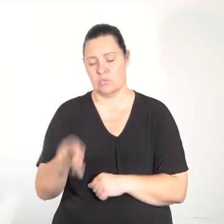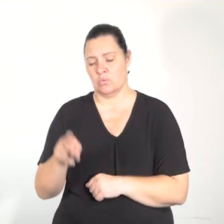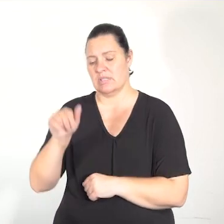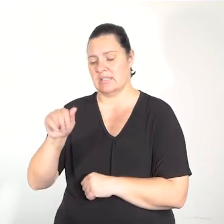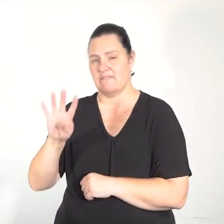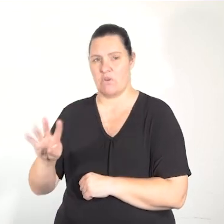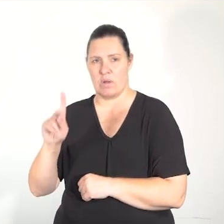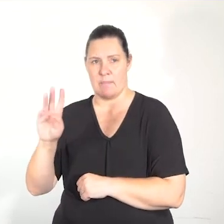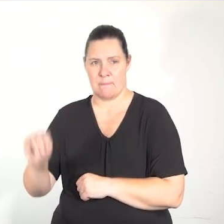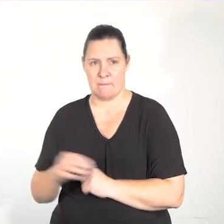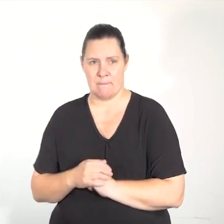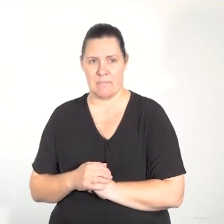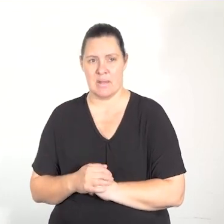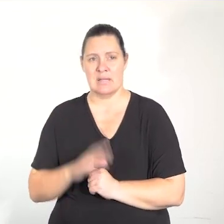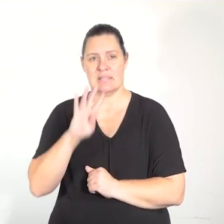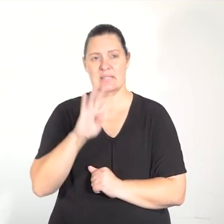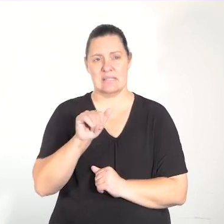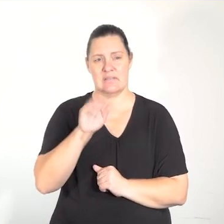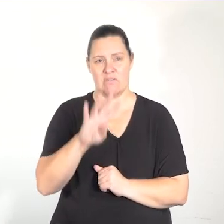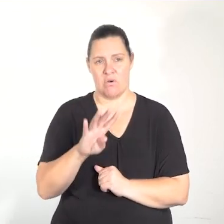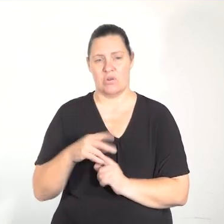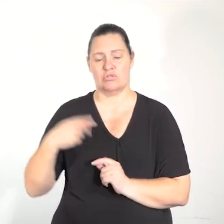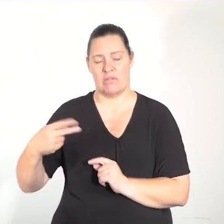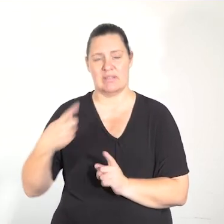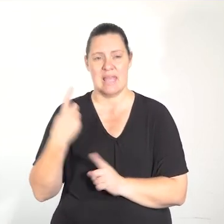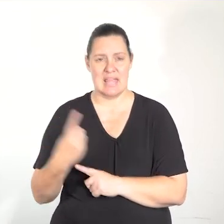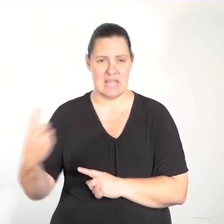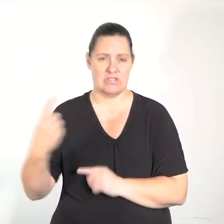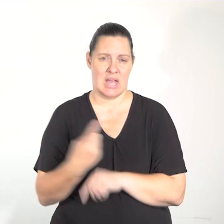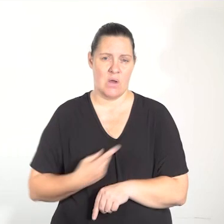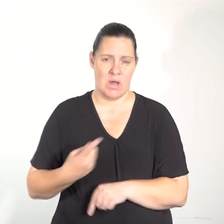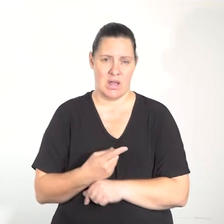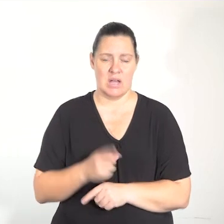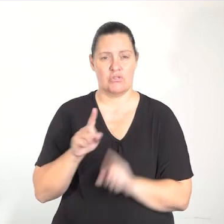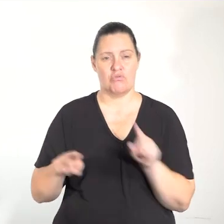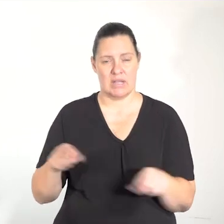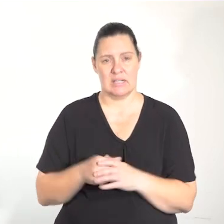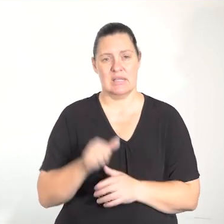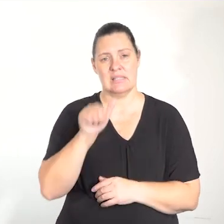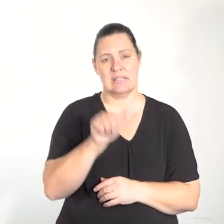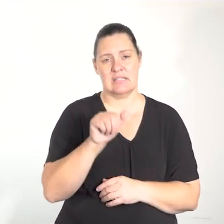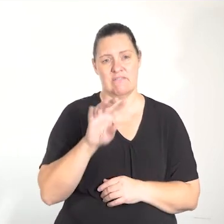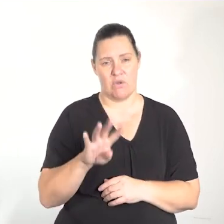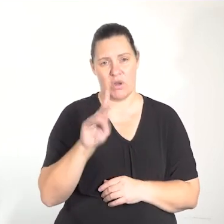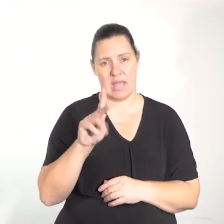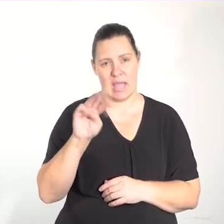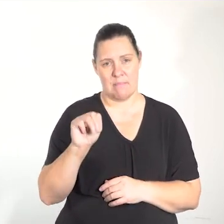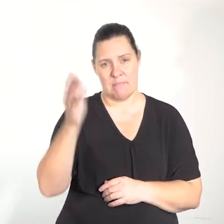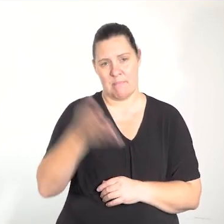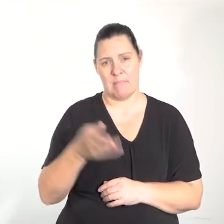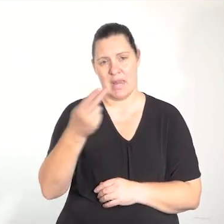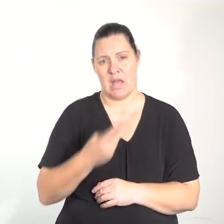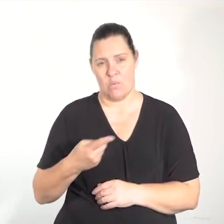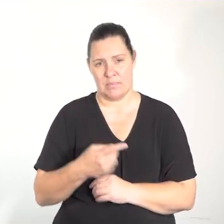to 64 kilometers. 64 kilometers traveled every hour. So our rate there is 64 kilometers per